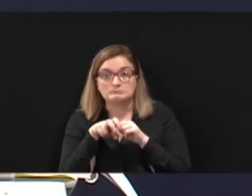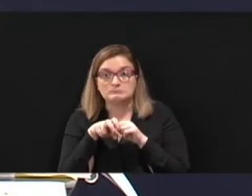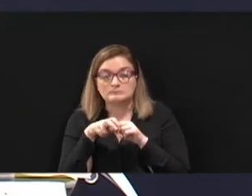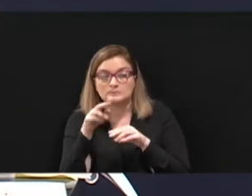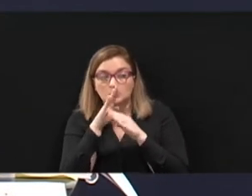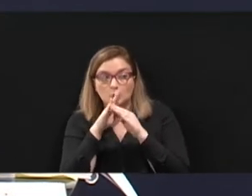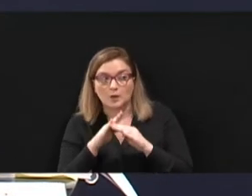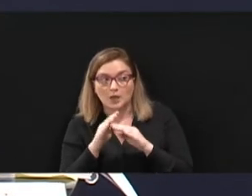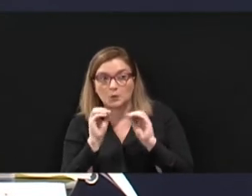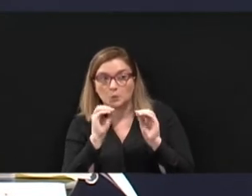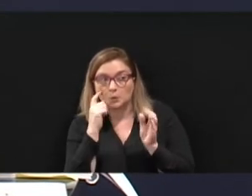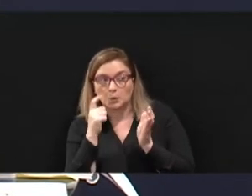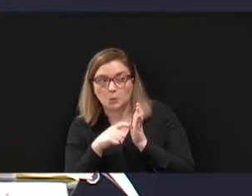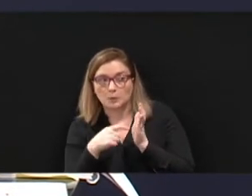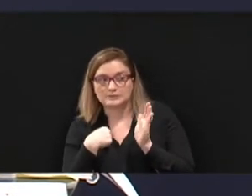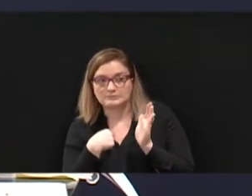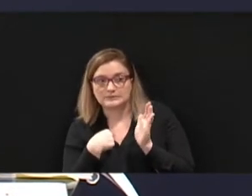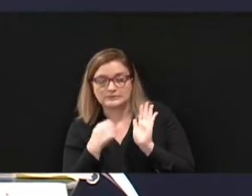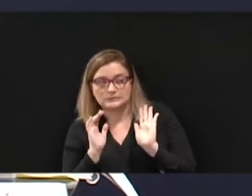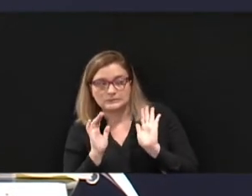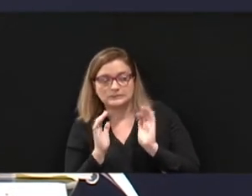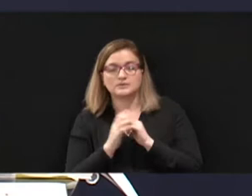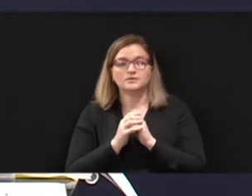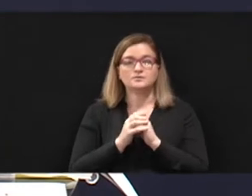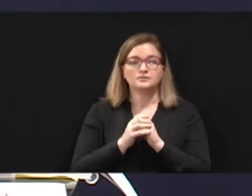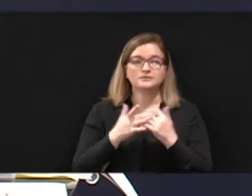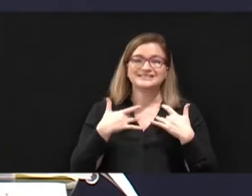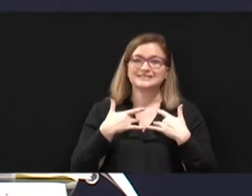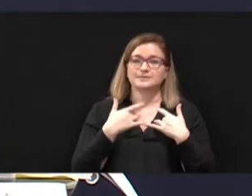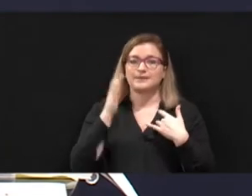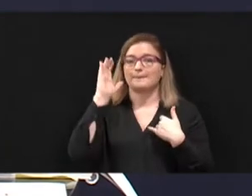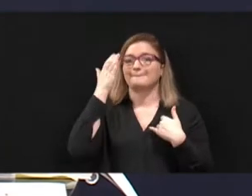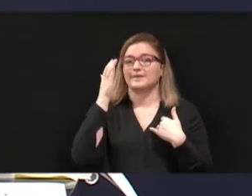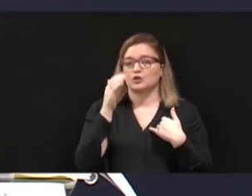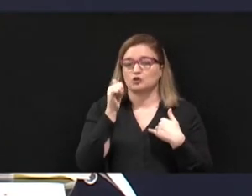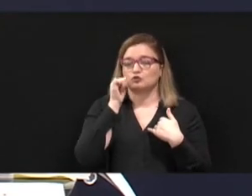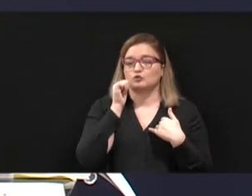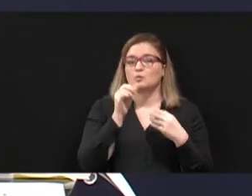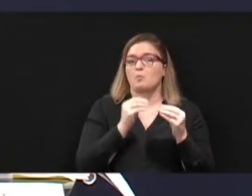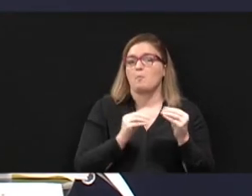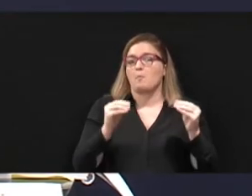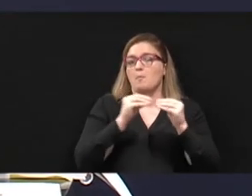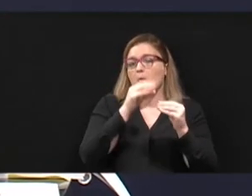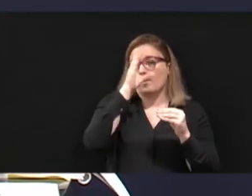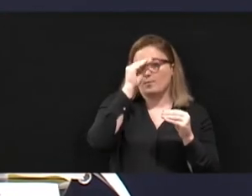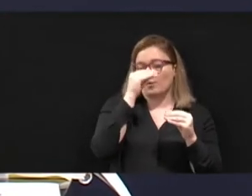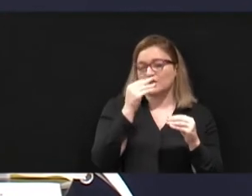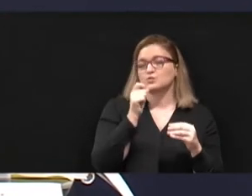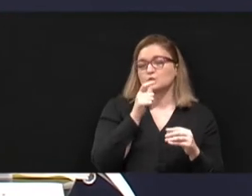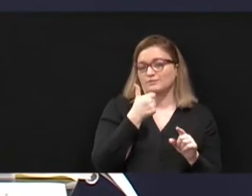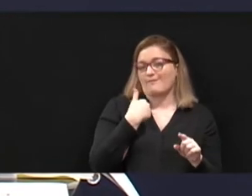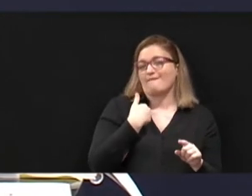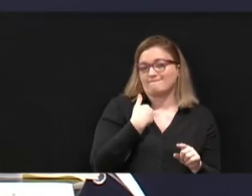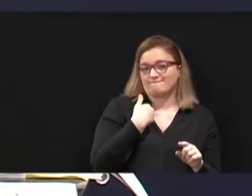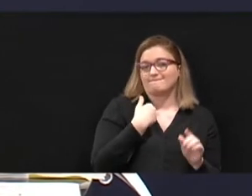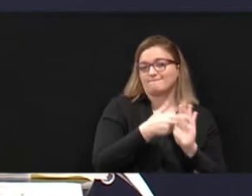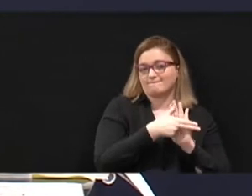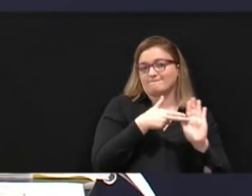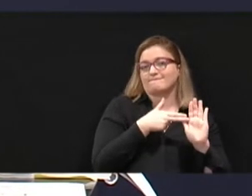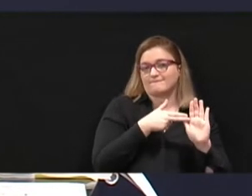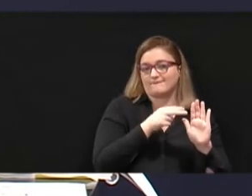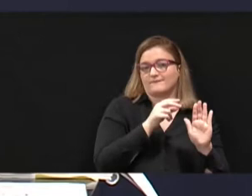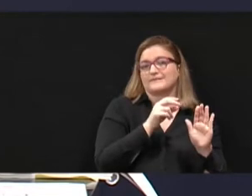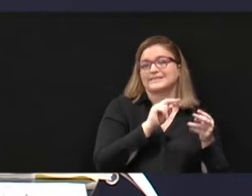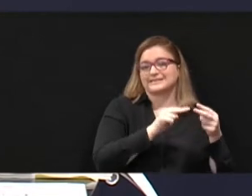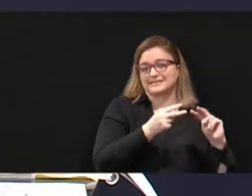And so very often, it appears as though there are more with boys with dyslexia because they're more obvious in a